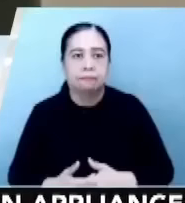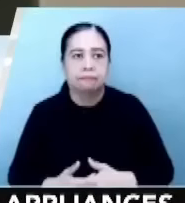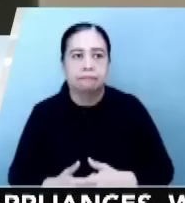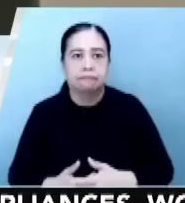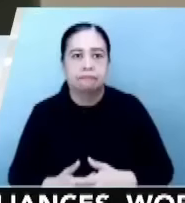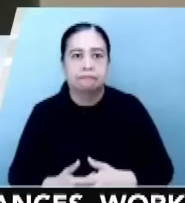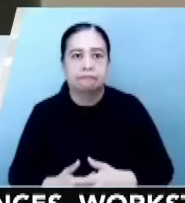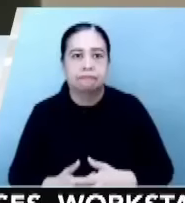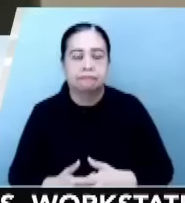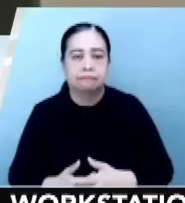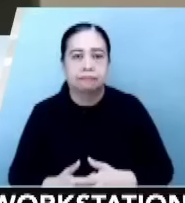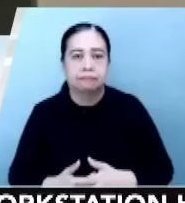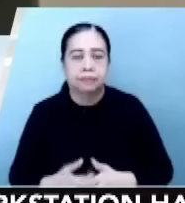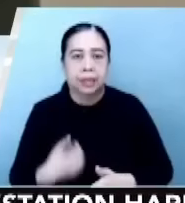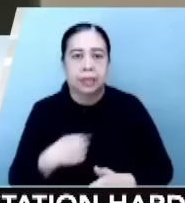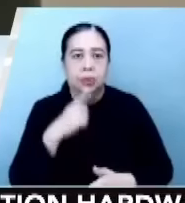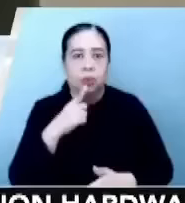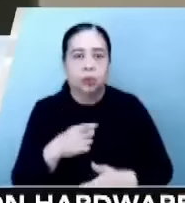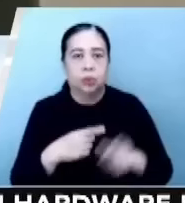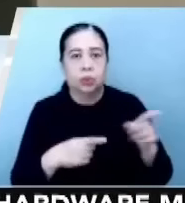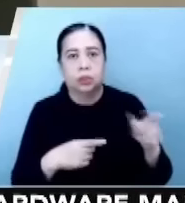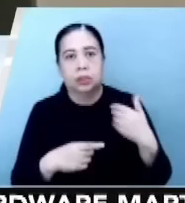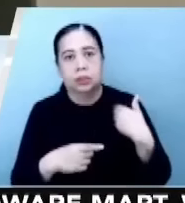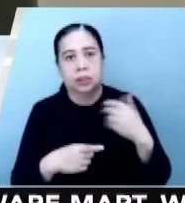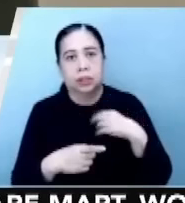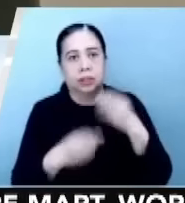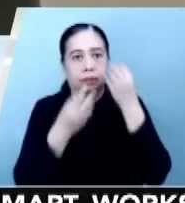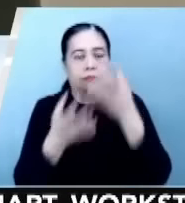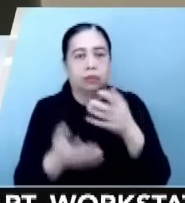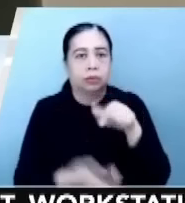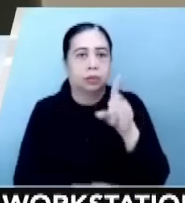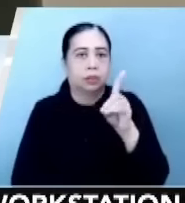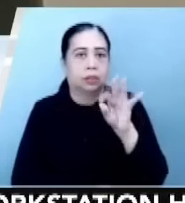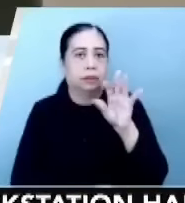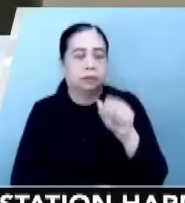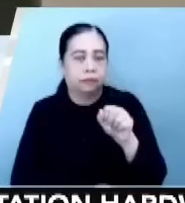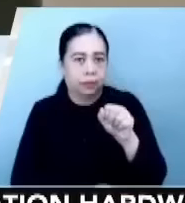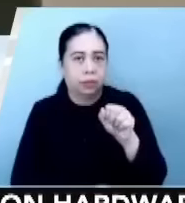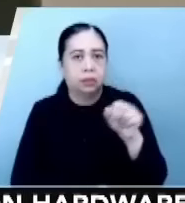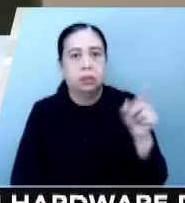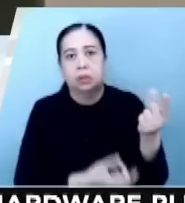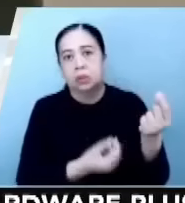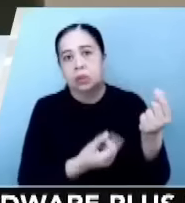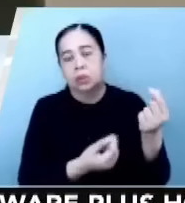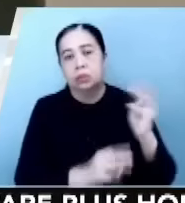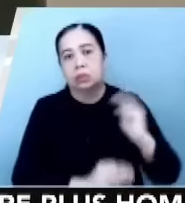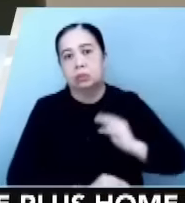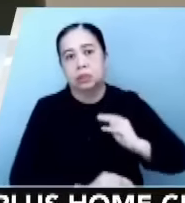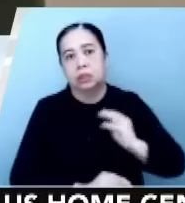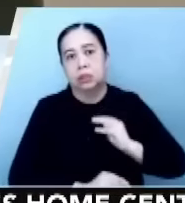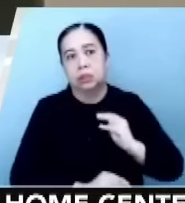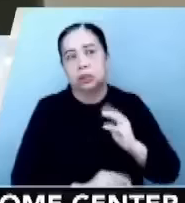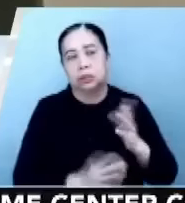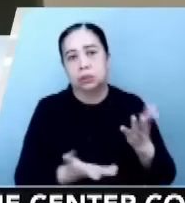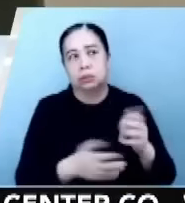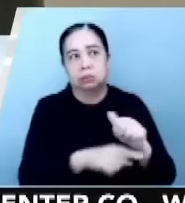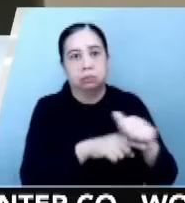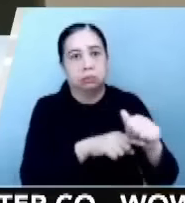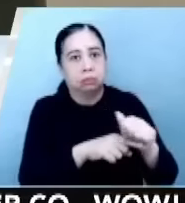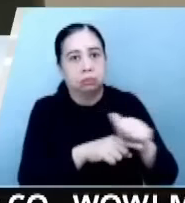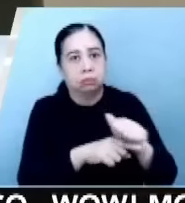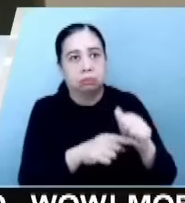pretty certain that they have not informed the Department of Foreign Affairs of such military exercise that they are